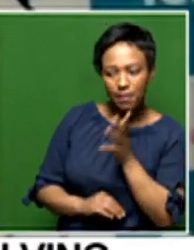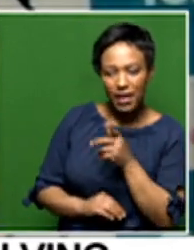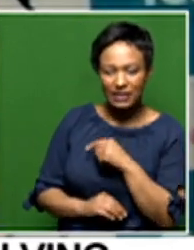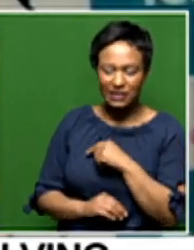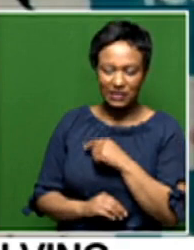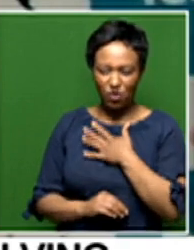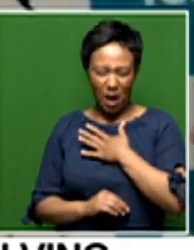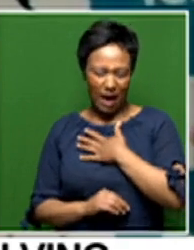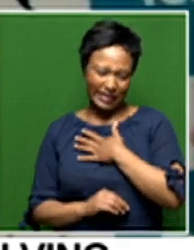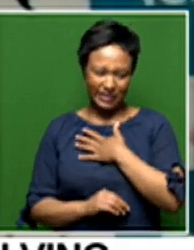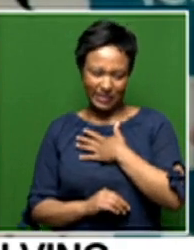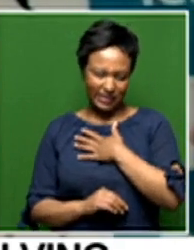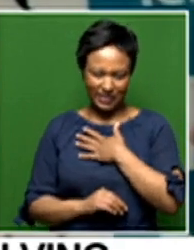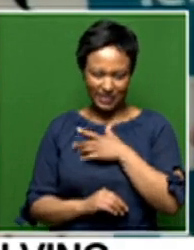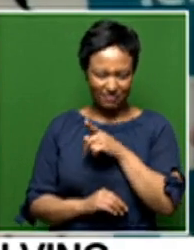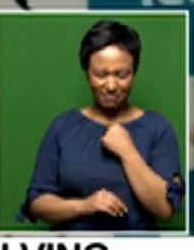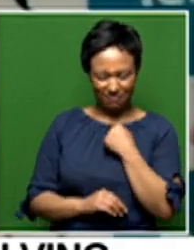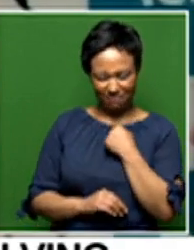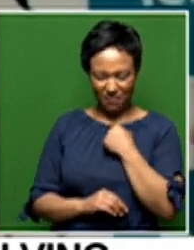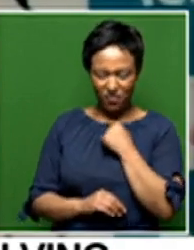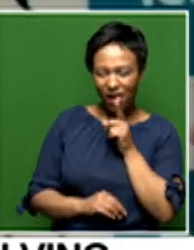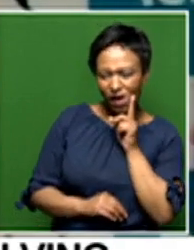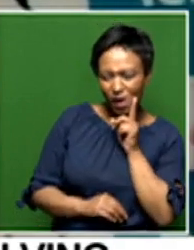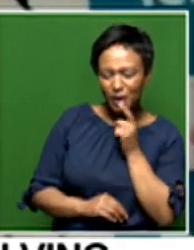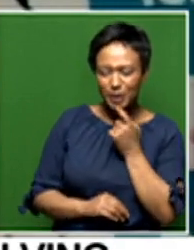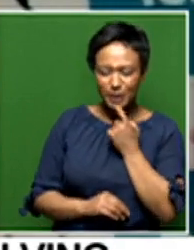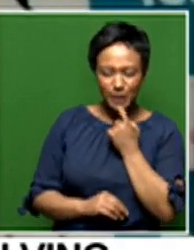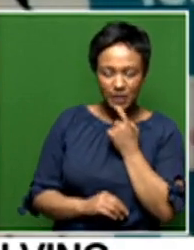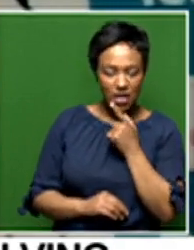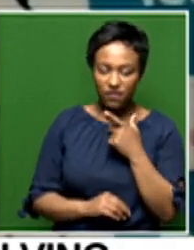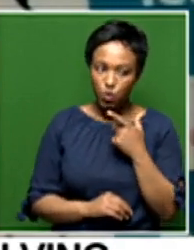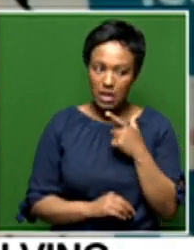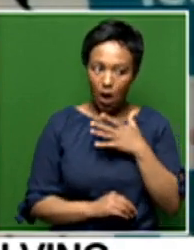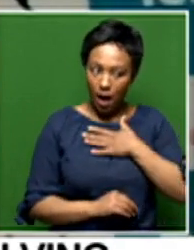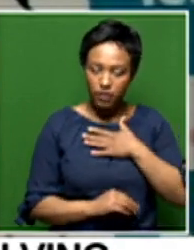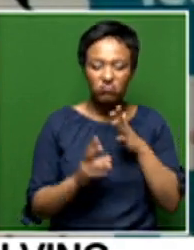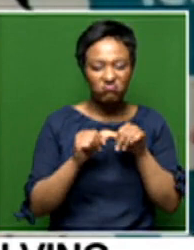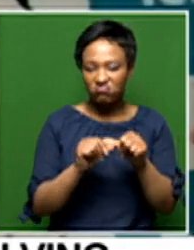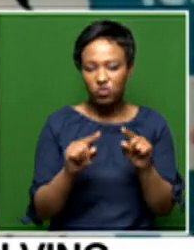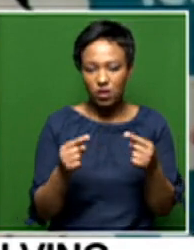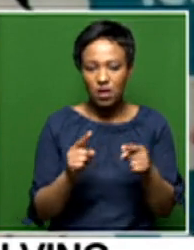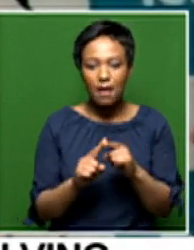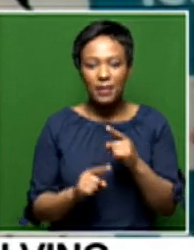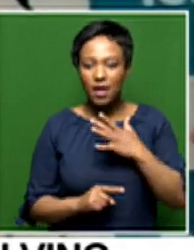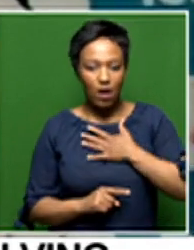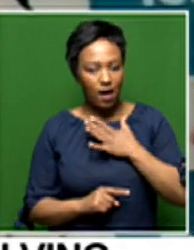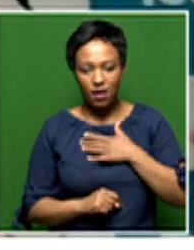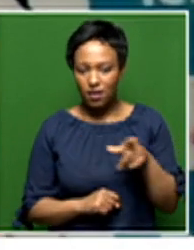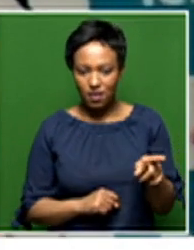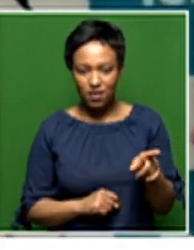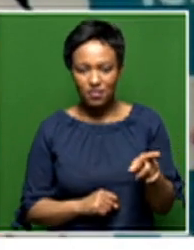if you don't like the taste, we are not going to go with you. And they didn't like it. I